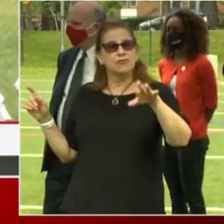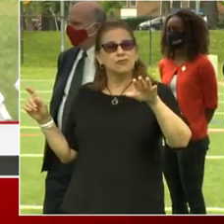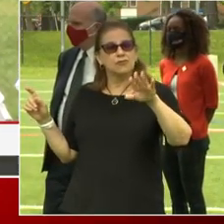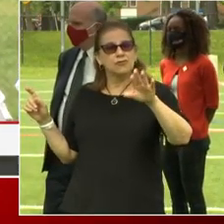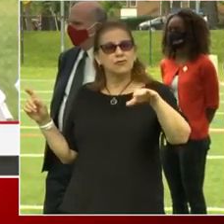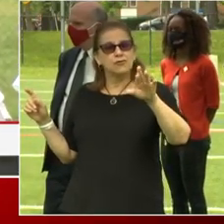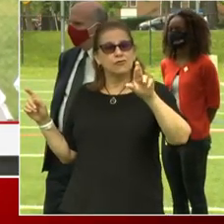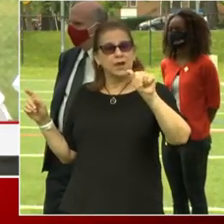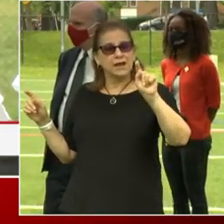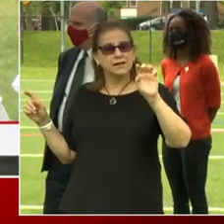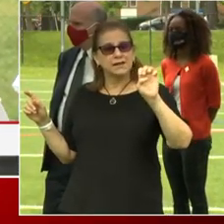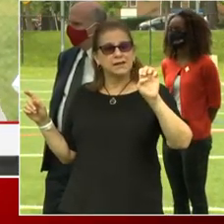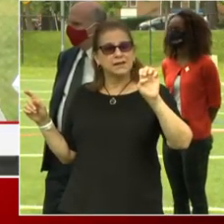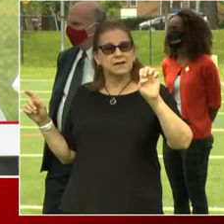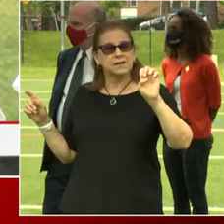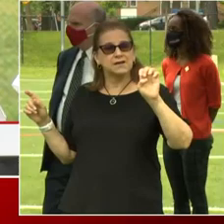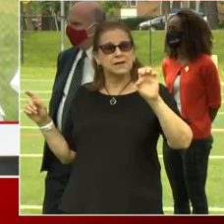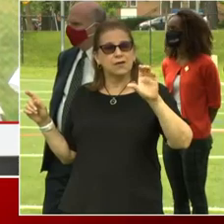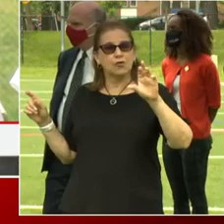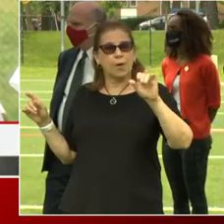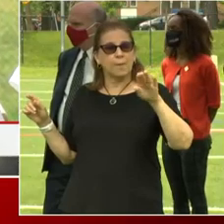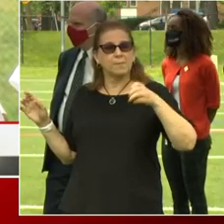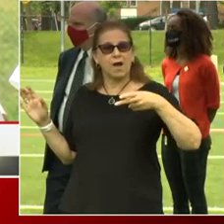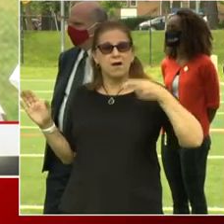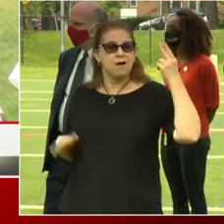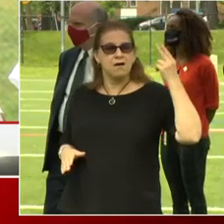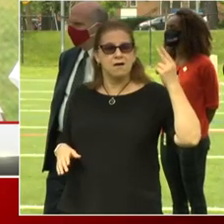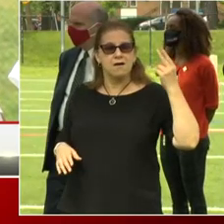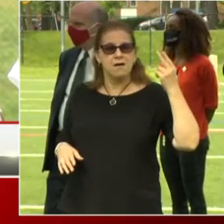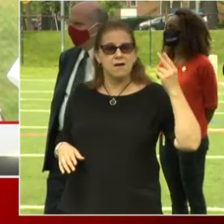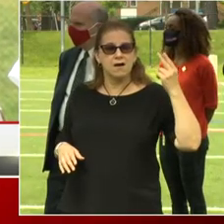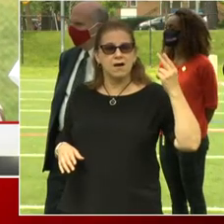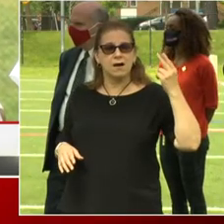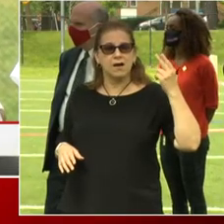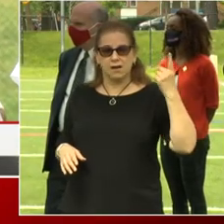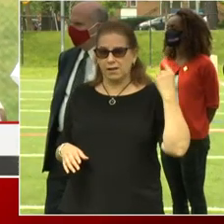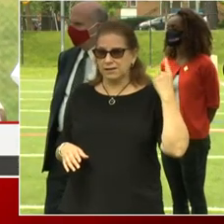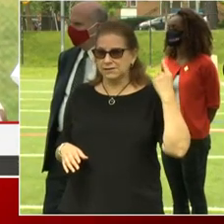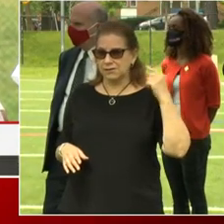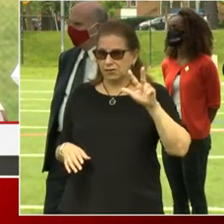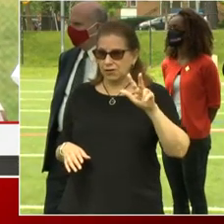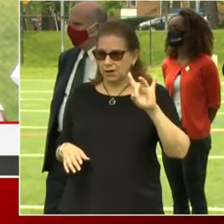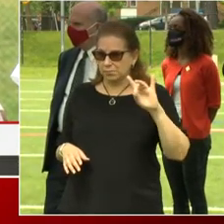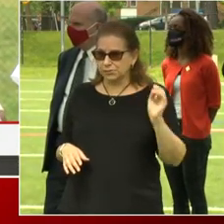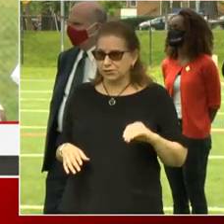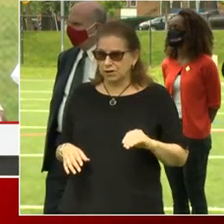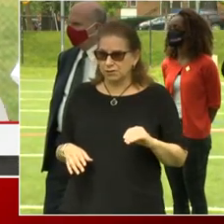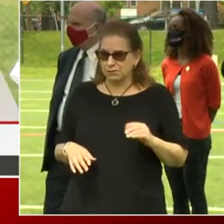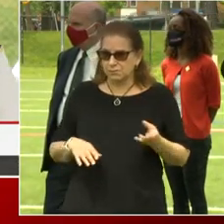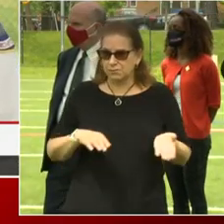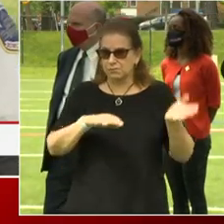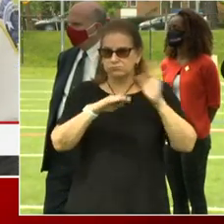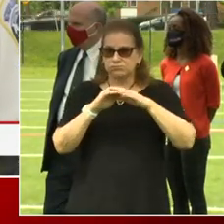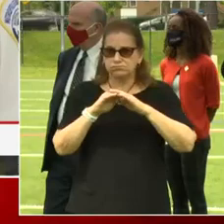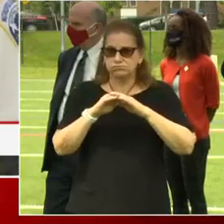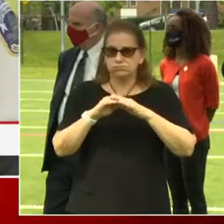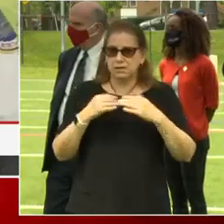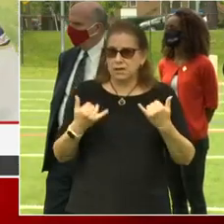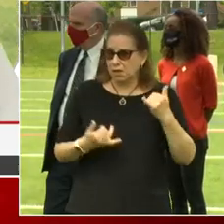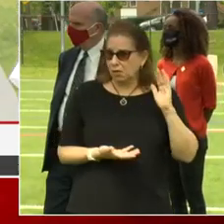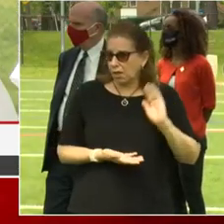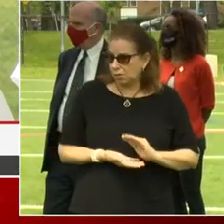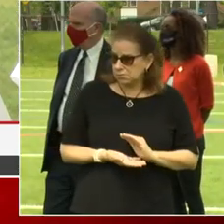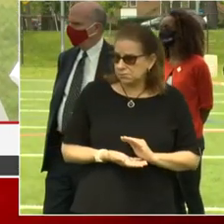feel is going to actually reach people? Well, I think one of the things that we plan on doing, we want to double down on our efforts. Again, when we do these summer